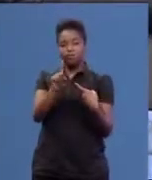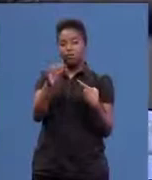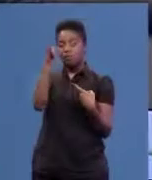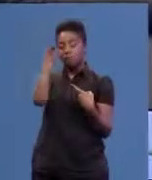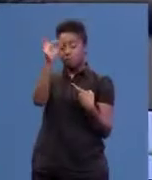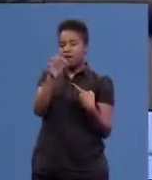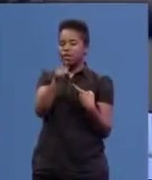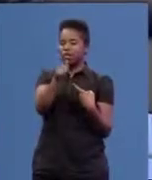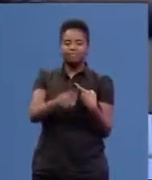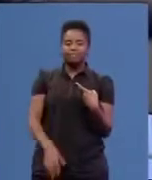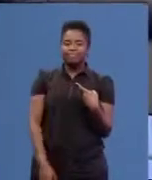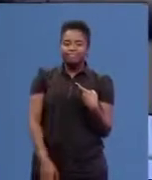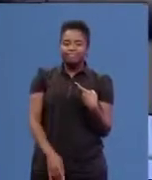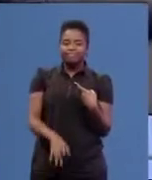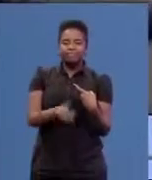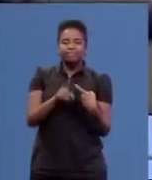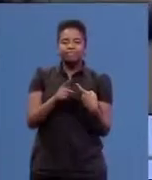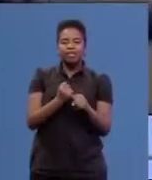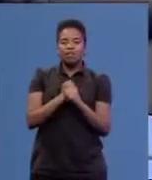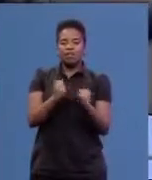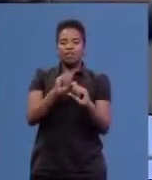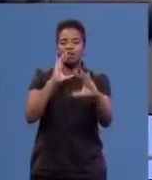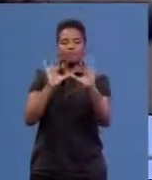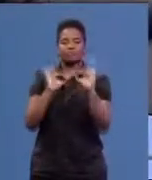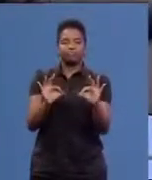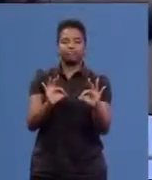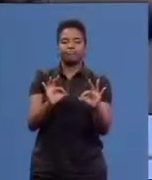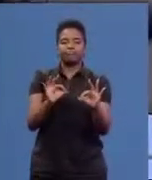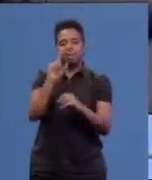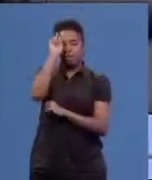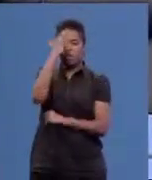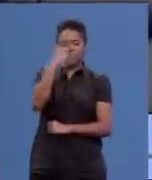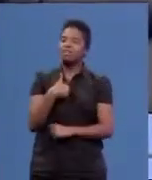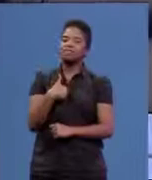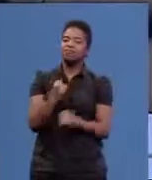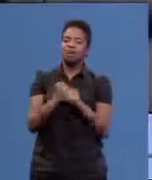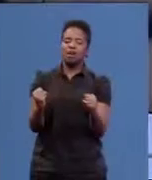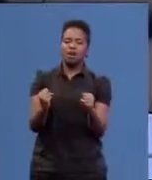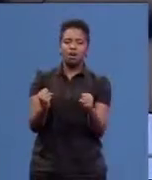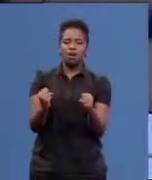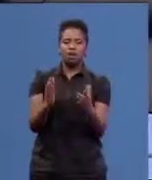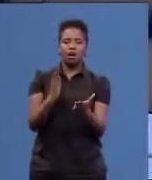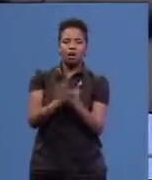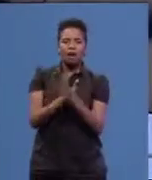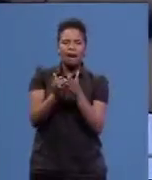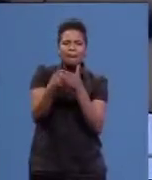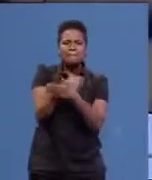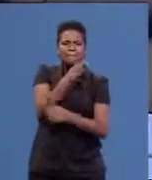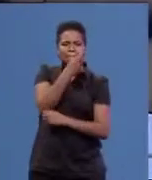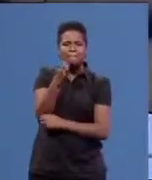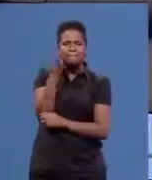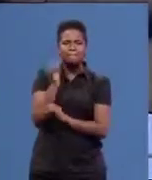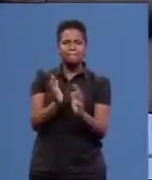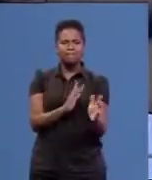we do struggle to communicate ukugula katata. Ba uyakhumbula kwakunzima ukufanisa ba awuyazi bakuzocommunicate abani. And I think everybody